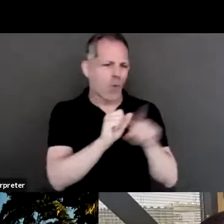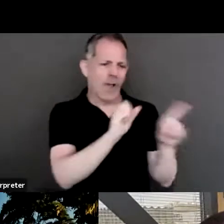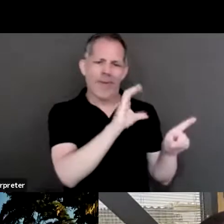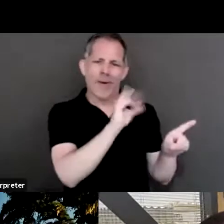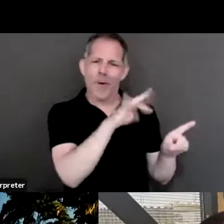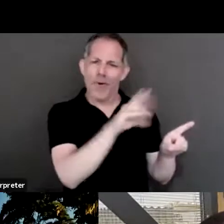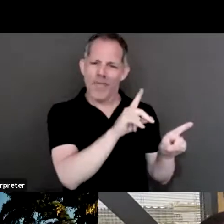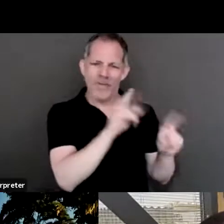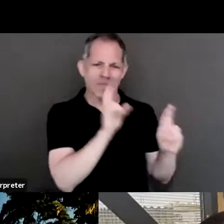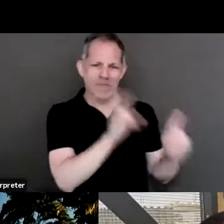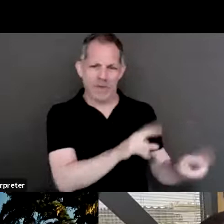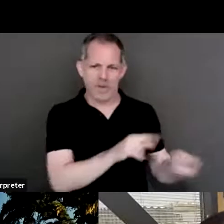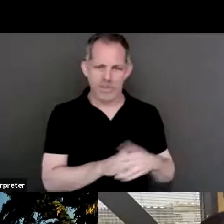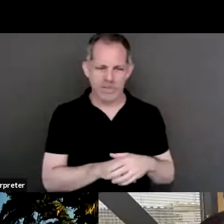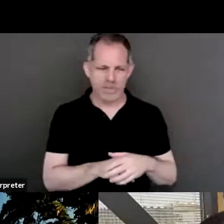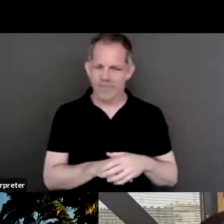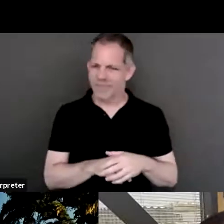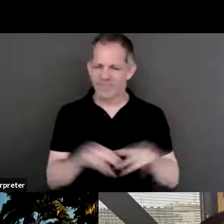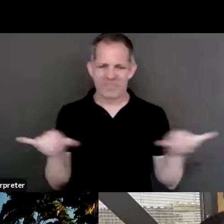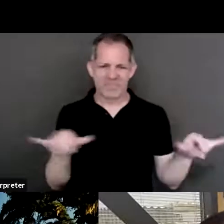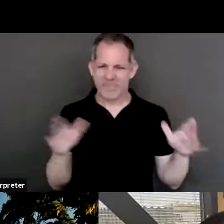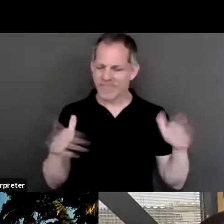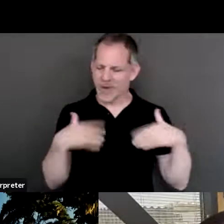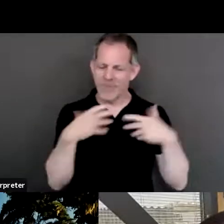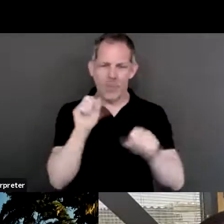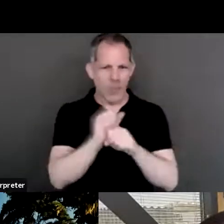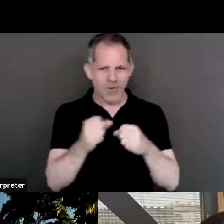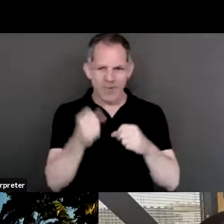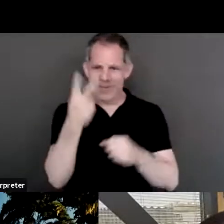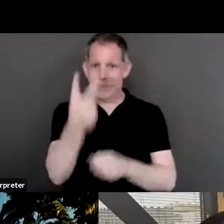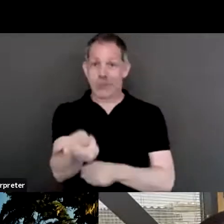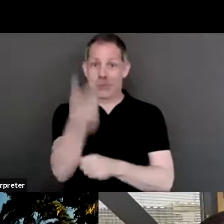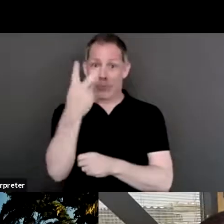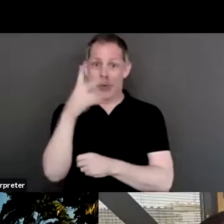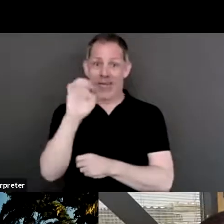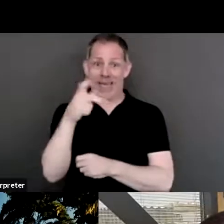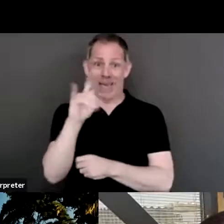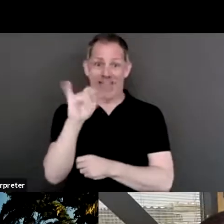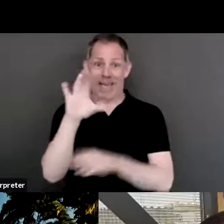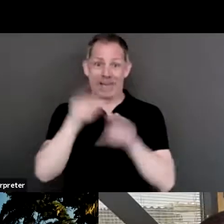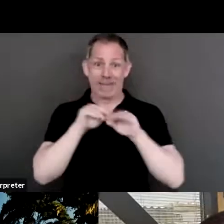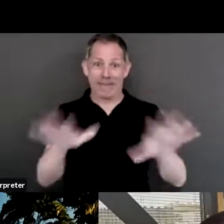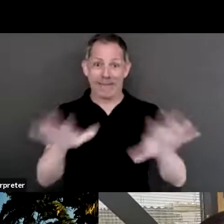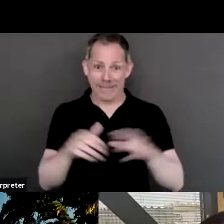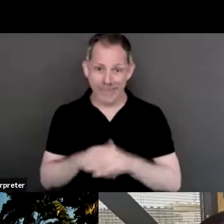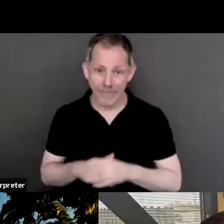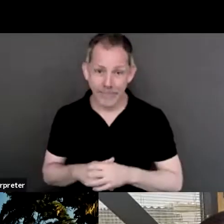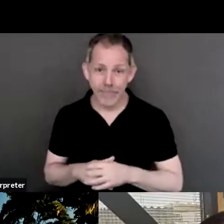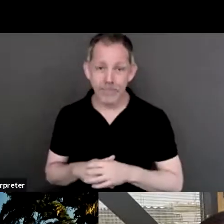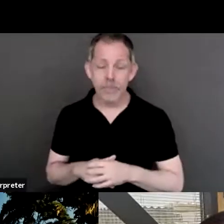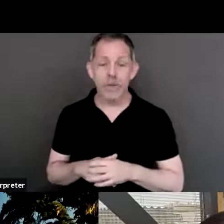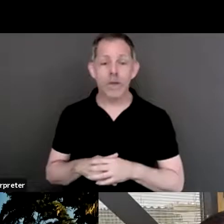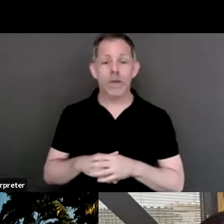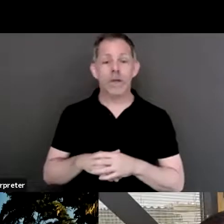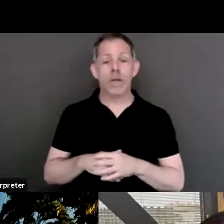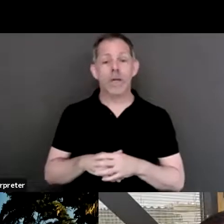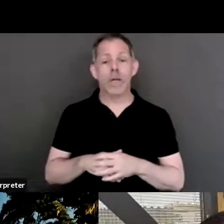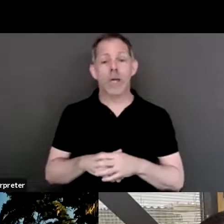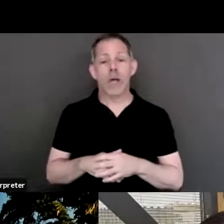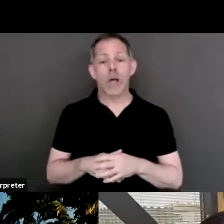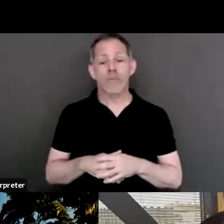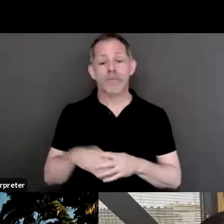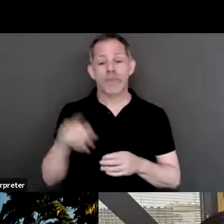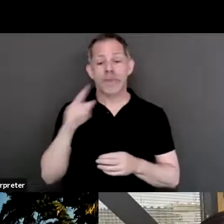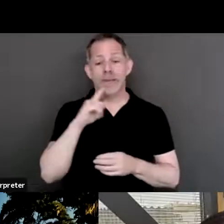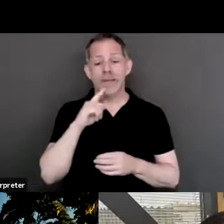that are involved in that. One of them, Amy Hill here from our Human Services Department, who've been a great partner in both the opioid response and the